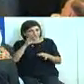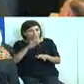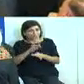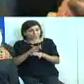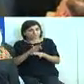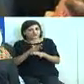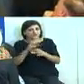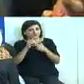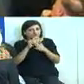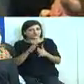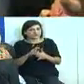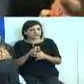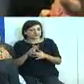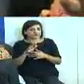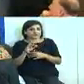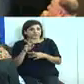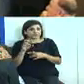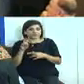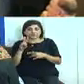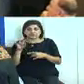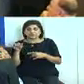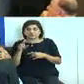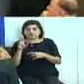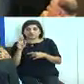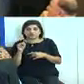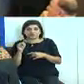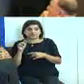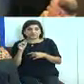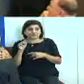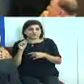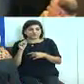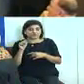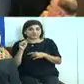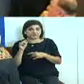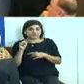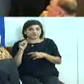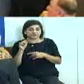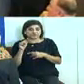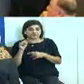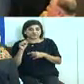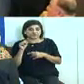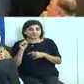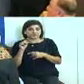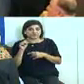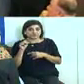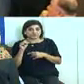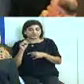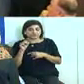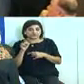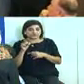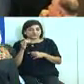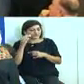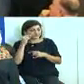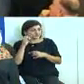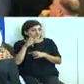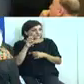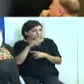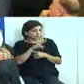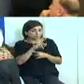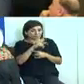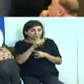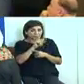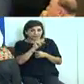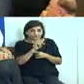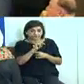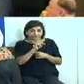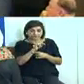like Reverend Jonathan, the Unitarian Universalist Association. I know that Reverend Pat, there's the LQL,